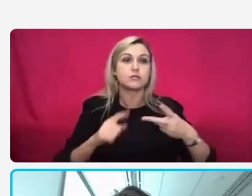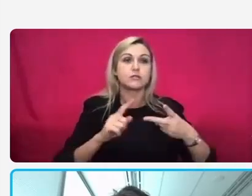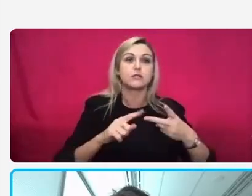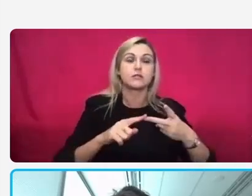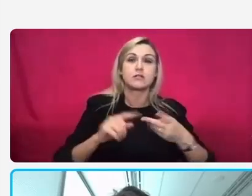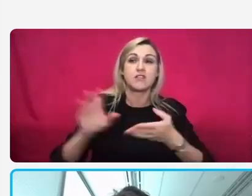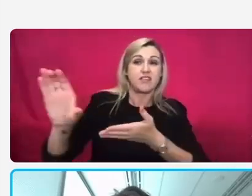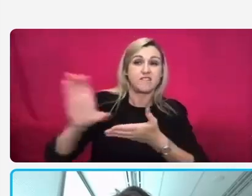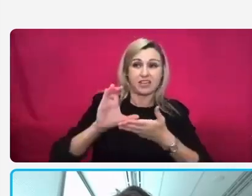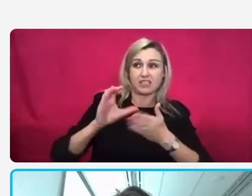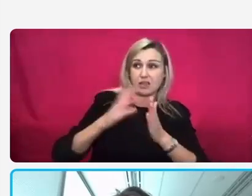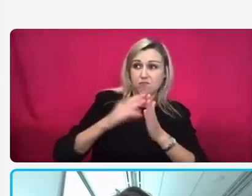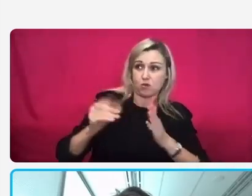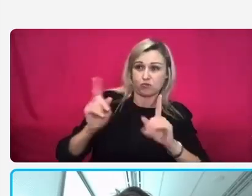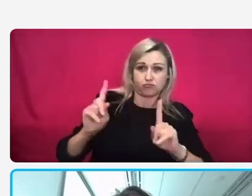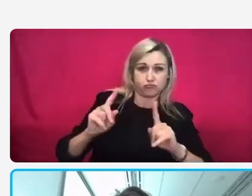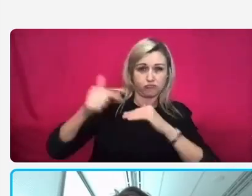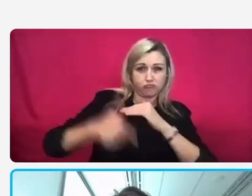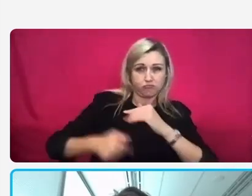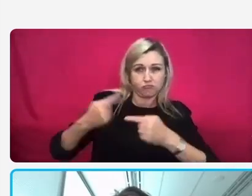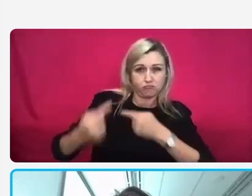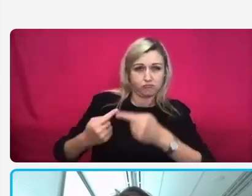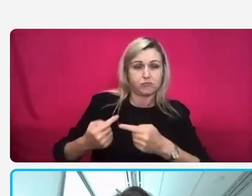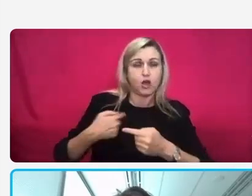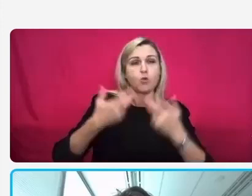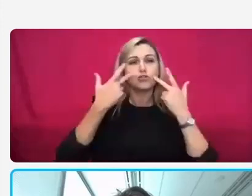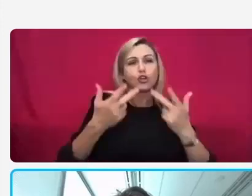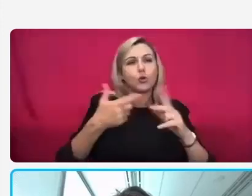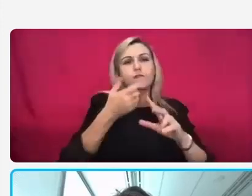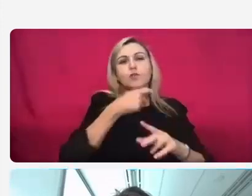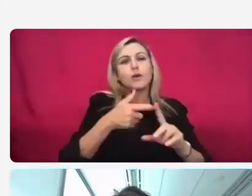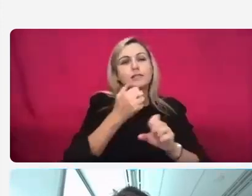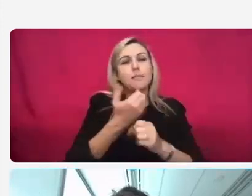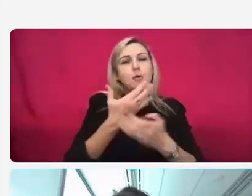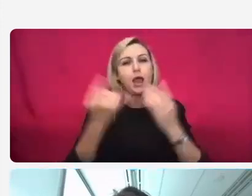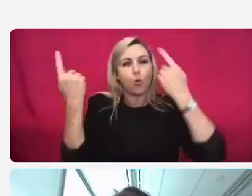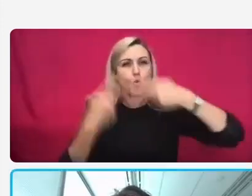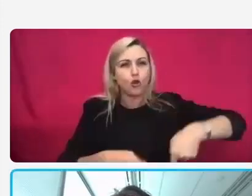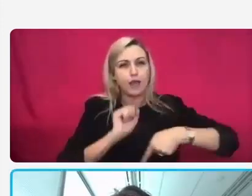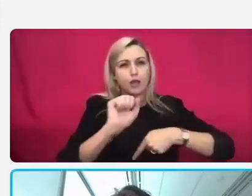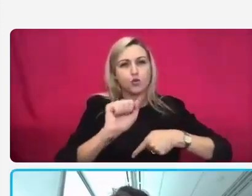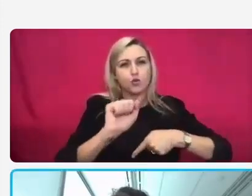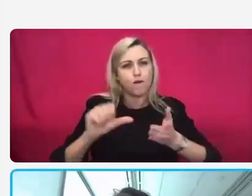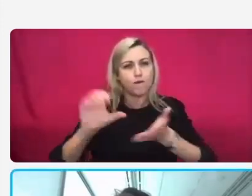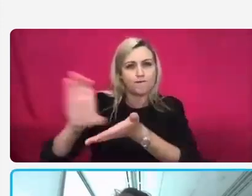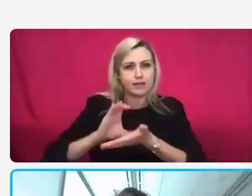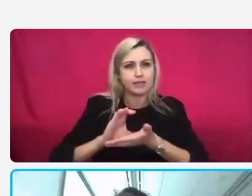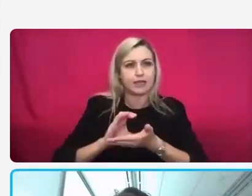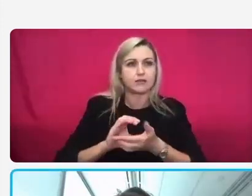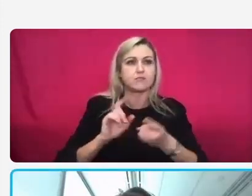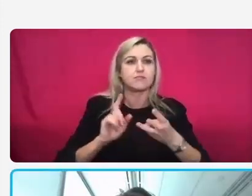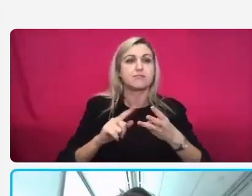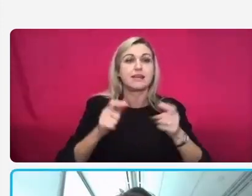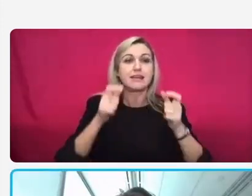model works. I will step through some examples on how to calculate your funding. I know you're all interested to know more about care minutes,